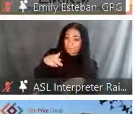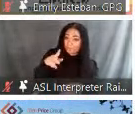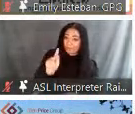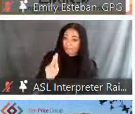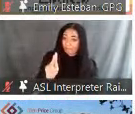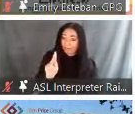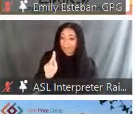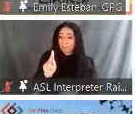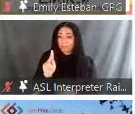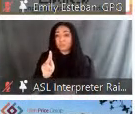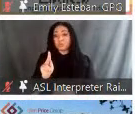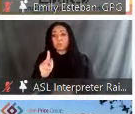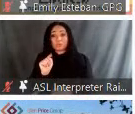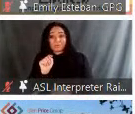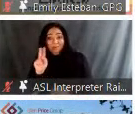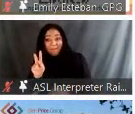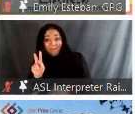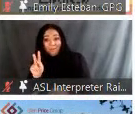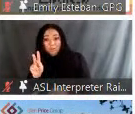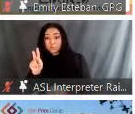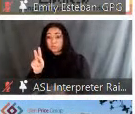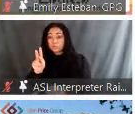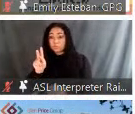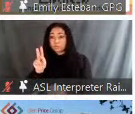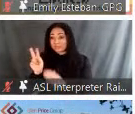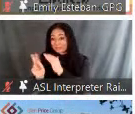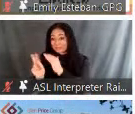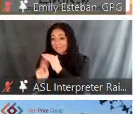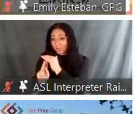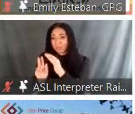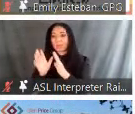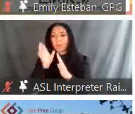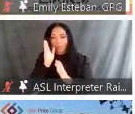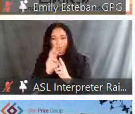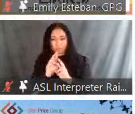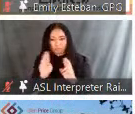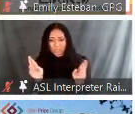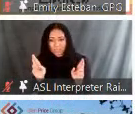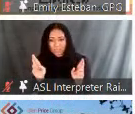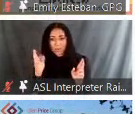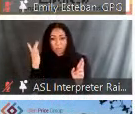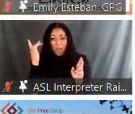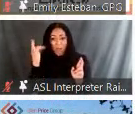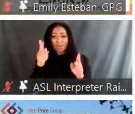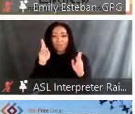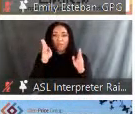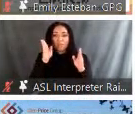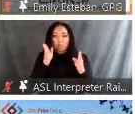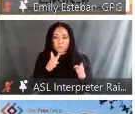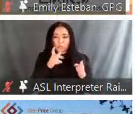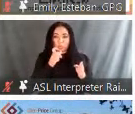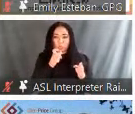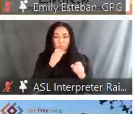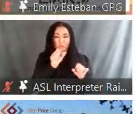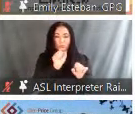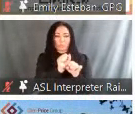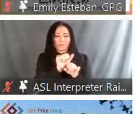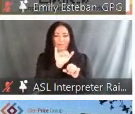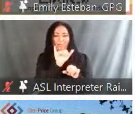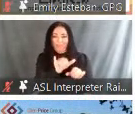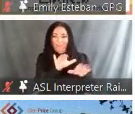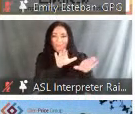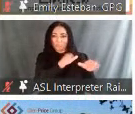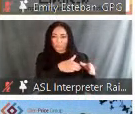they will be ready because the person was ready for them, and they have given them what they need to go to the ladder of